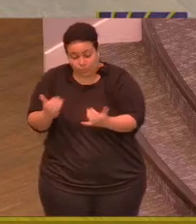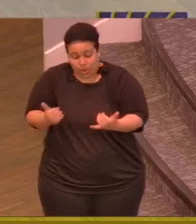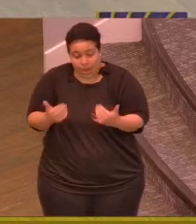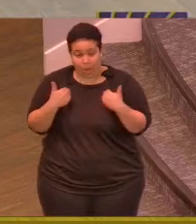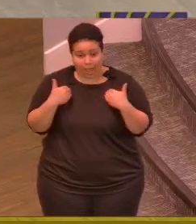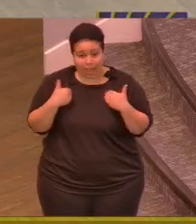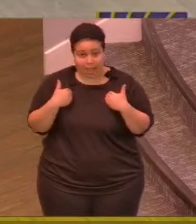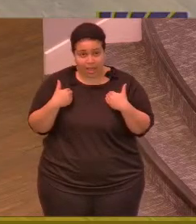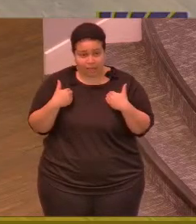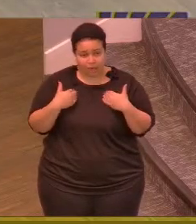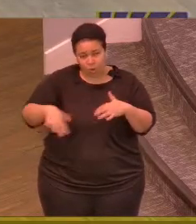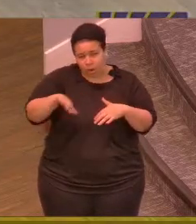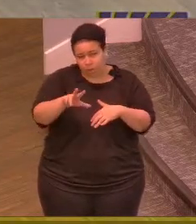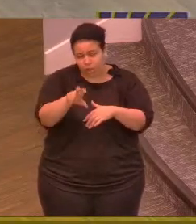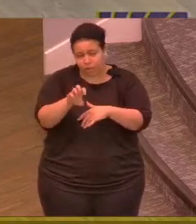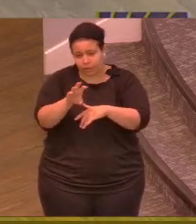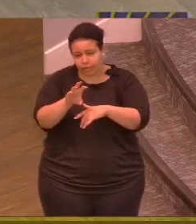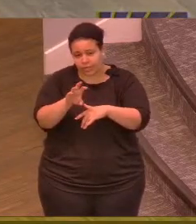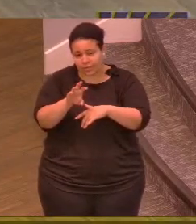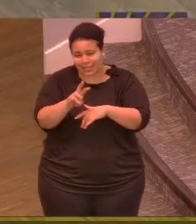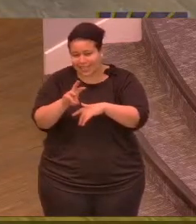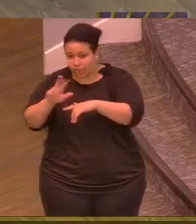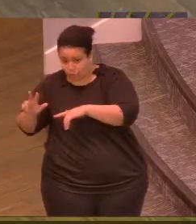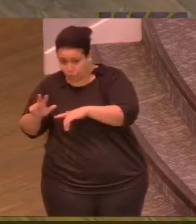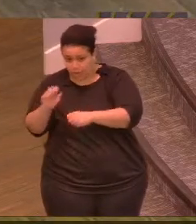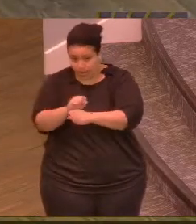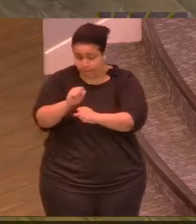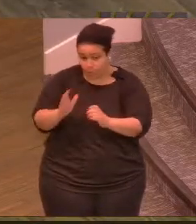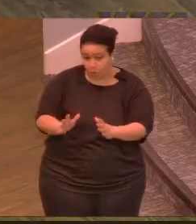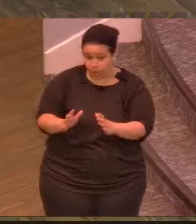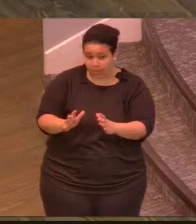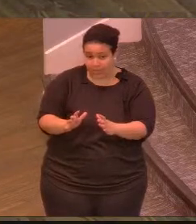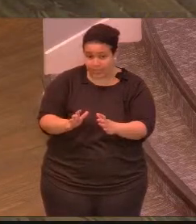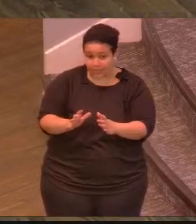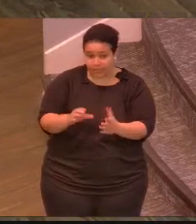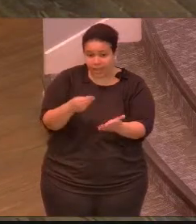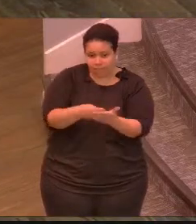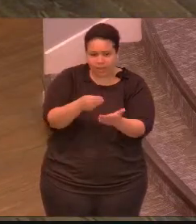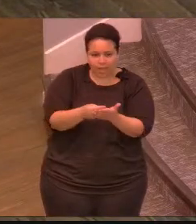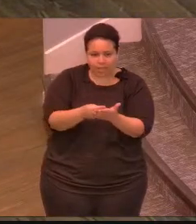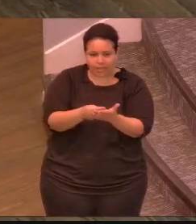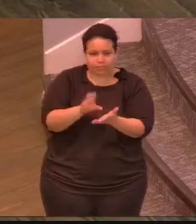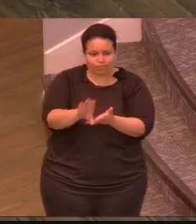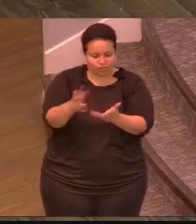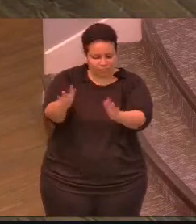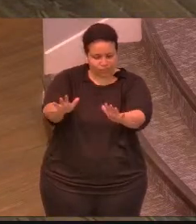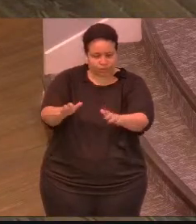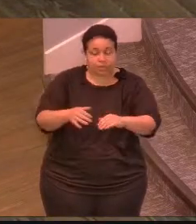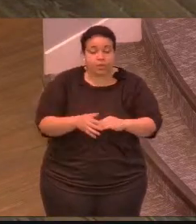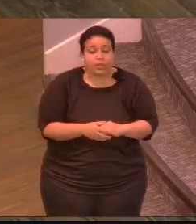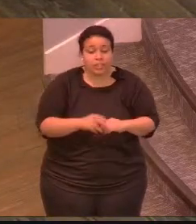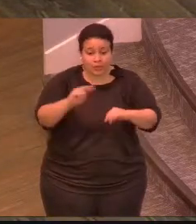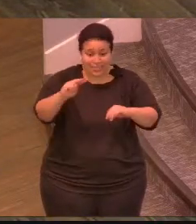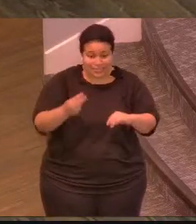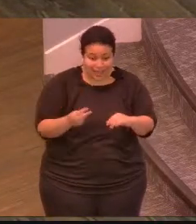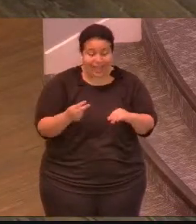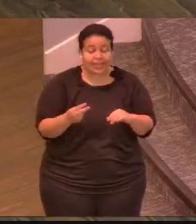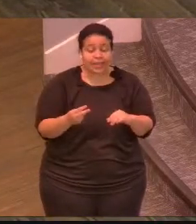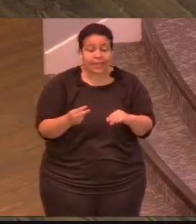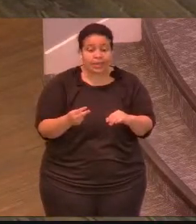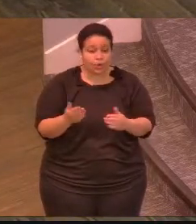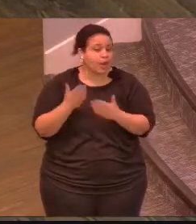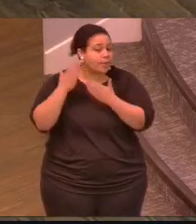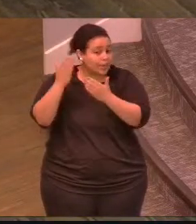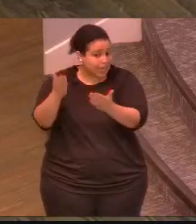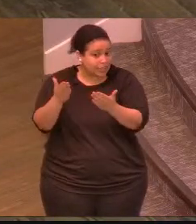but 363 of those employees are funded. So the second step in the recommendation that we'll have for you